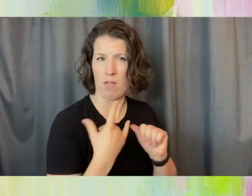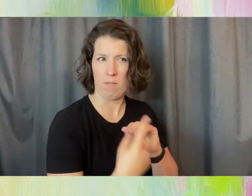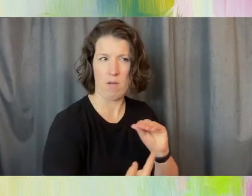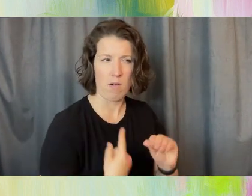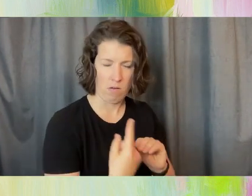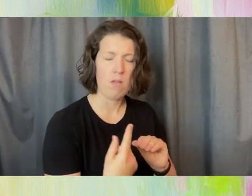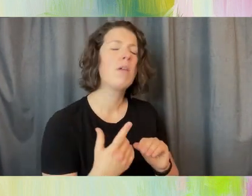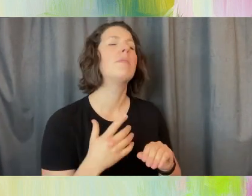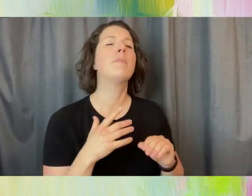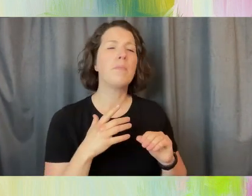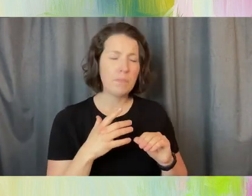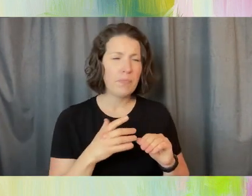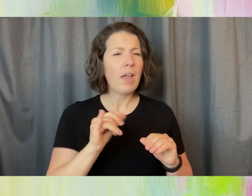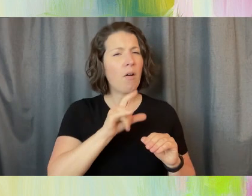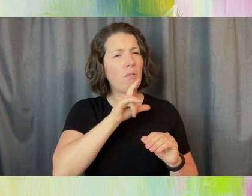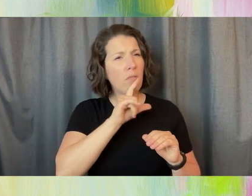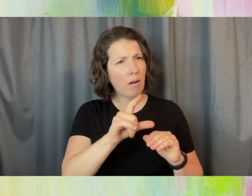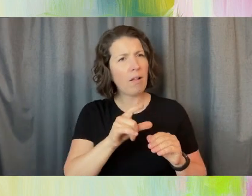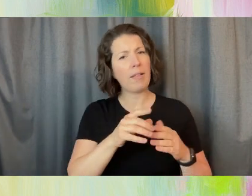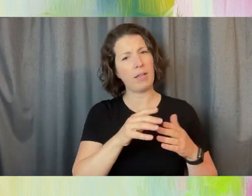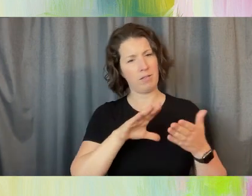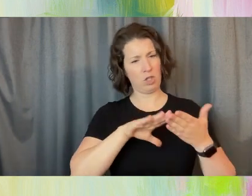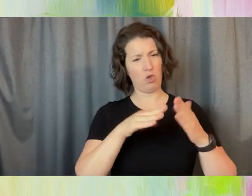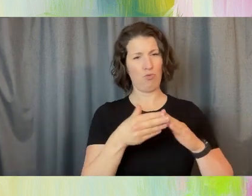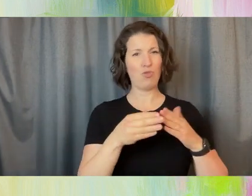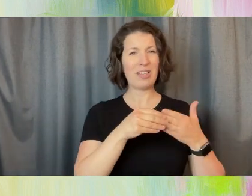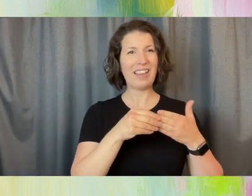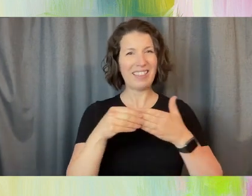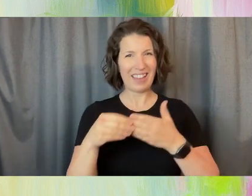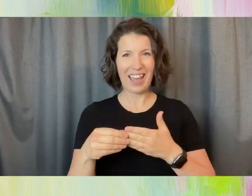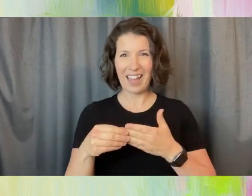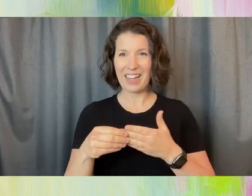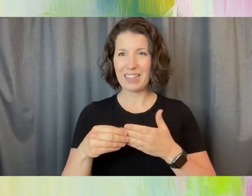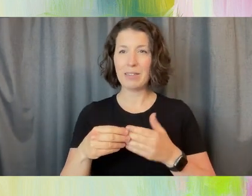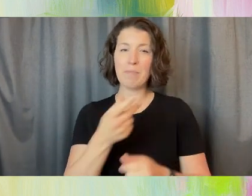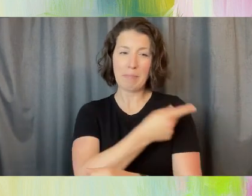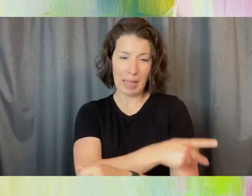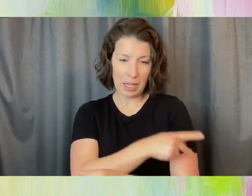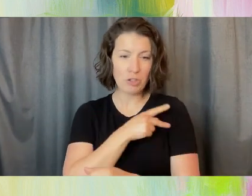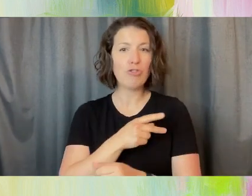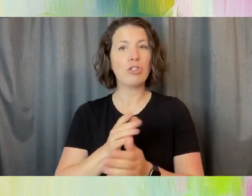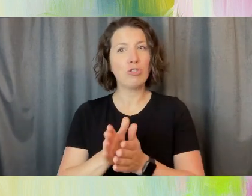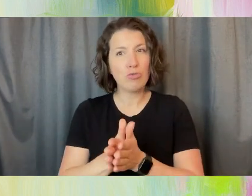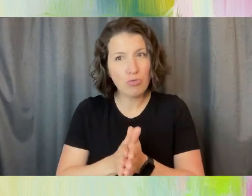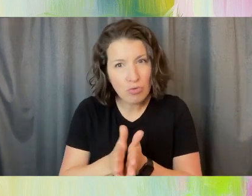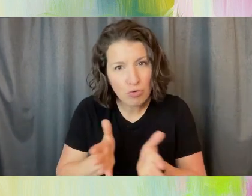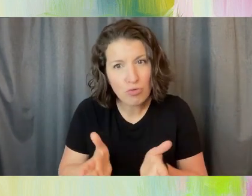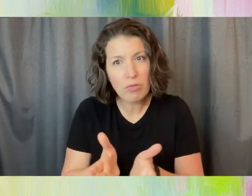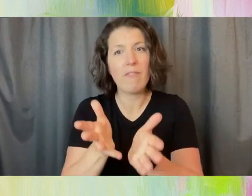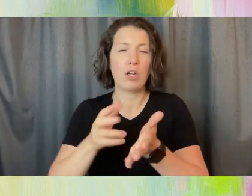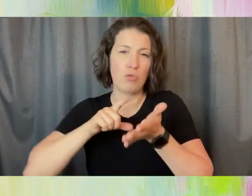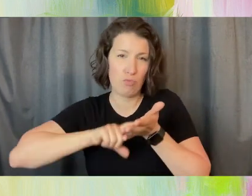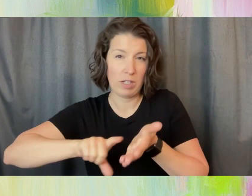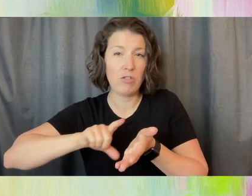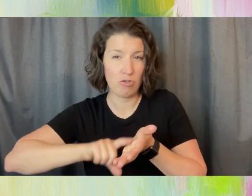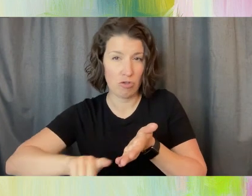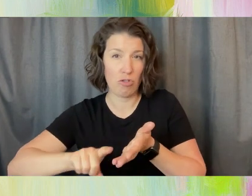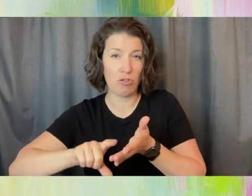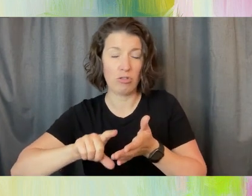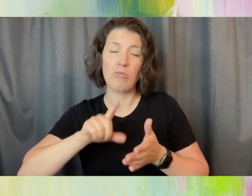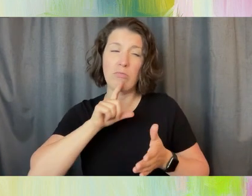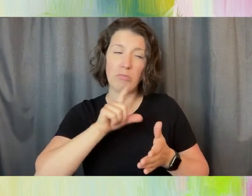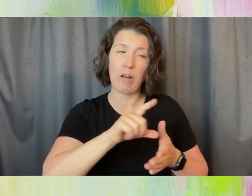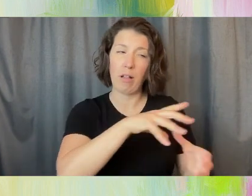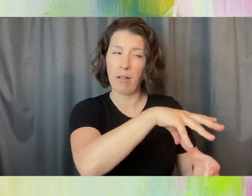are, what community-led, patient-driven research and engagement is all about. Next